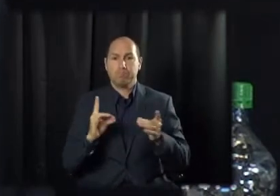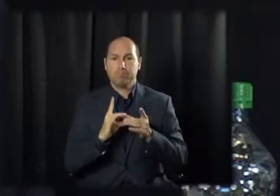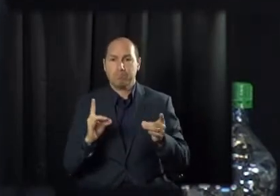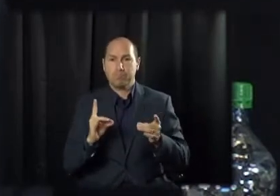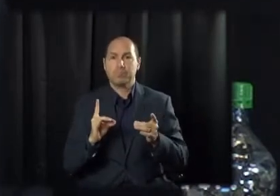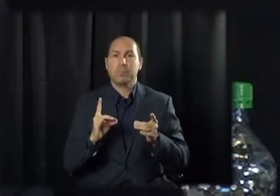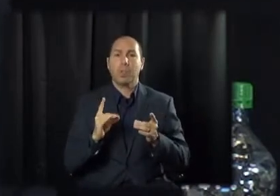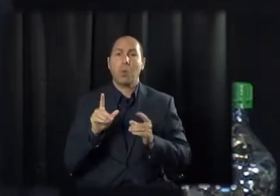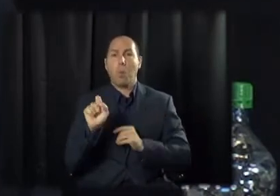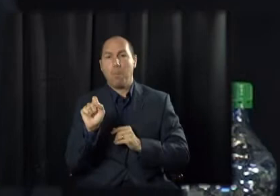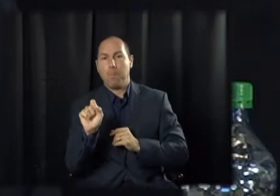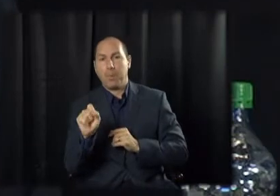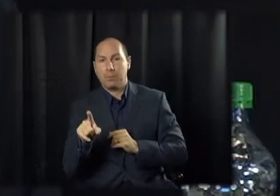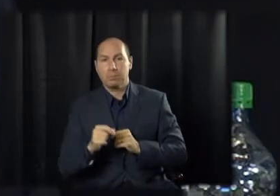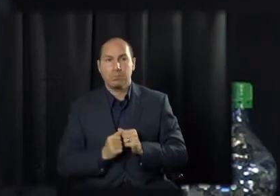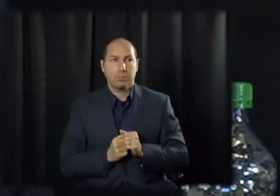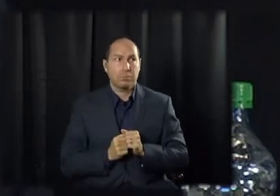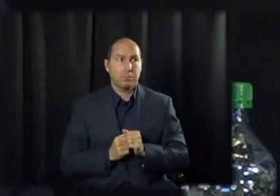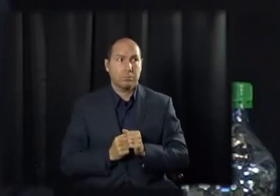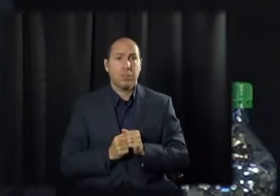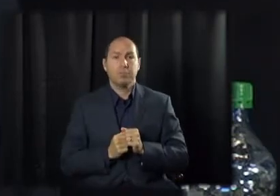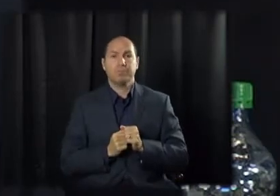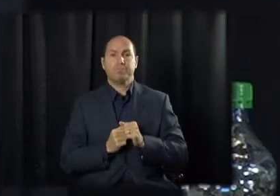a question.